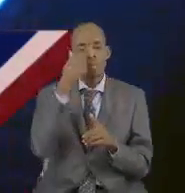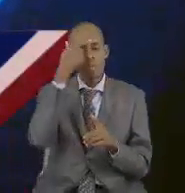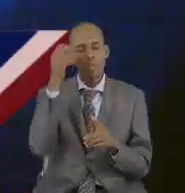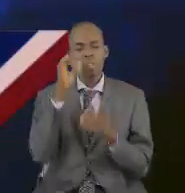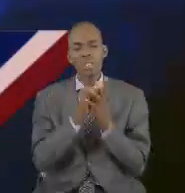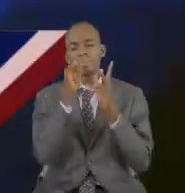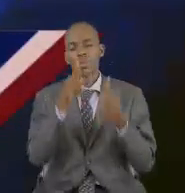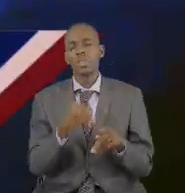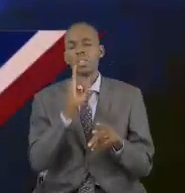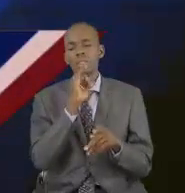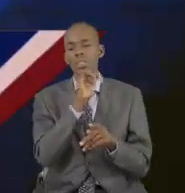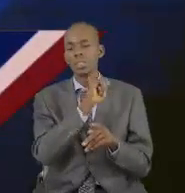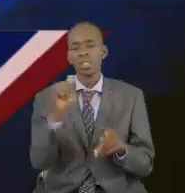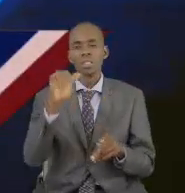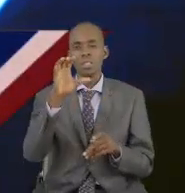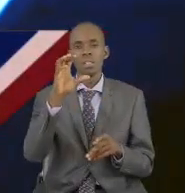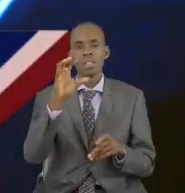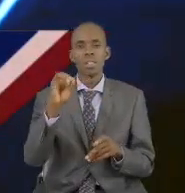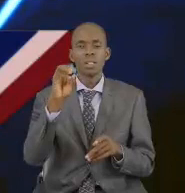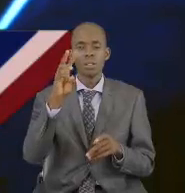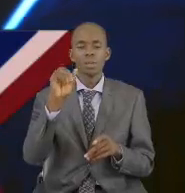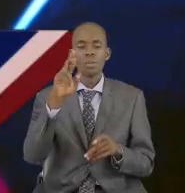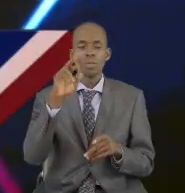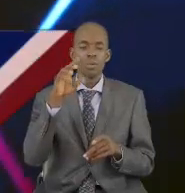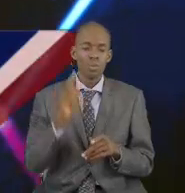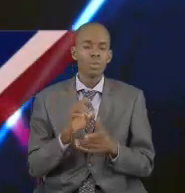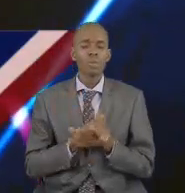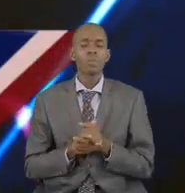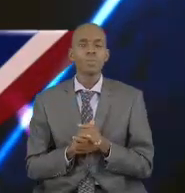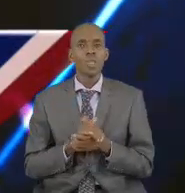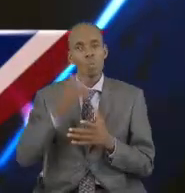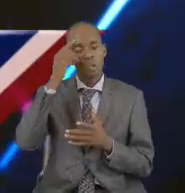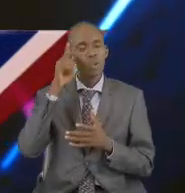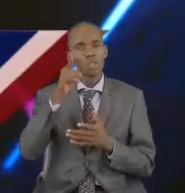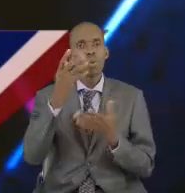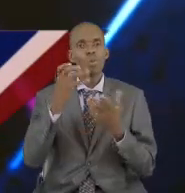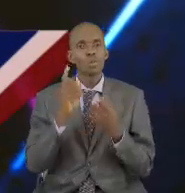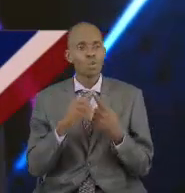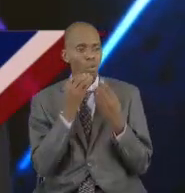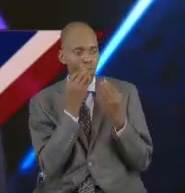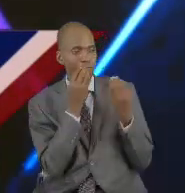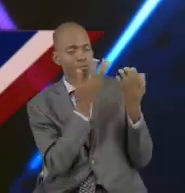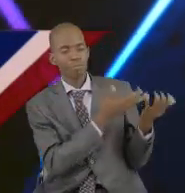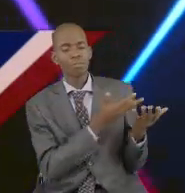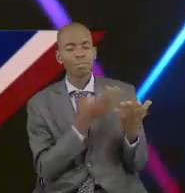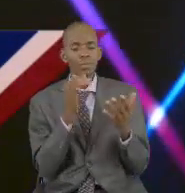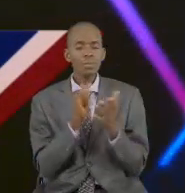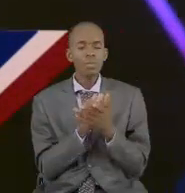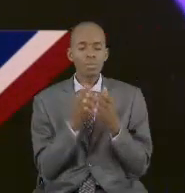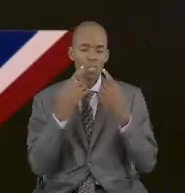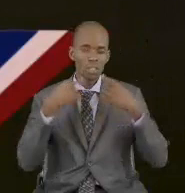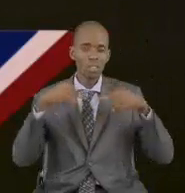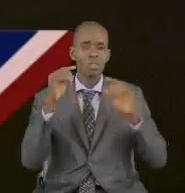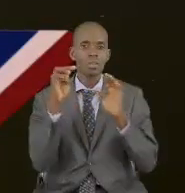coward. He wants to pass across a message. He doesn't have the boldness and the courage to